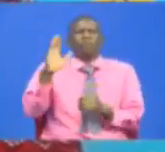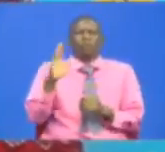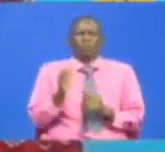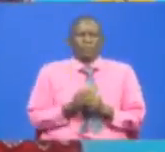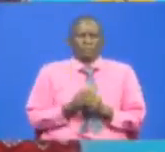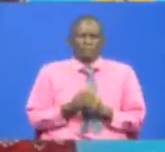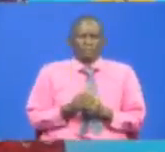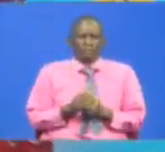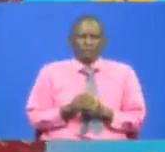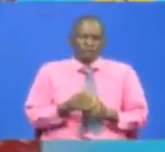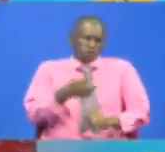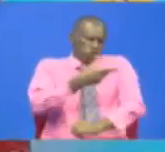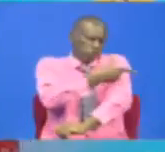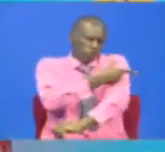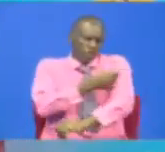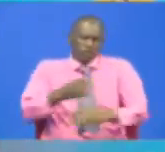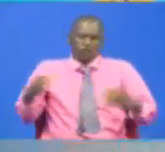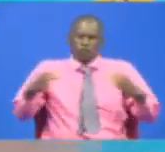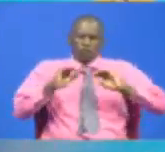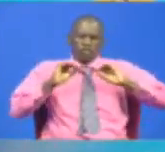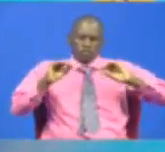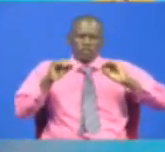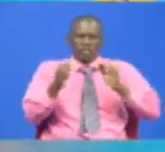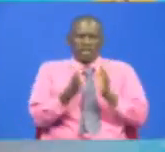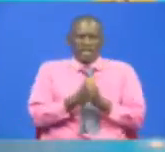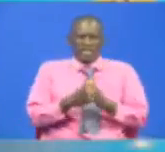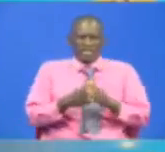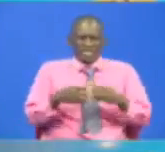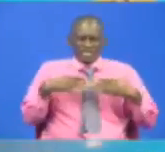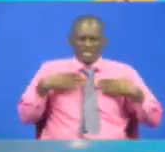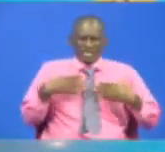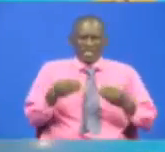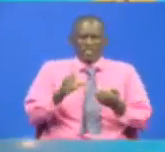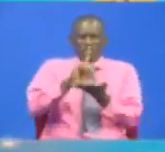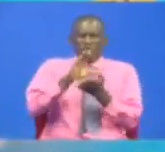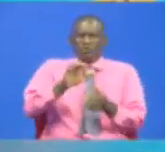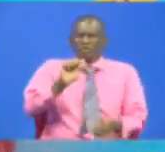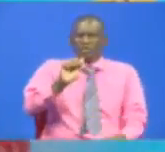Immunization, community training, and the recoveries, Dr. Amoth, we will speak to.